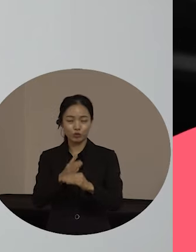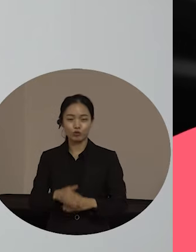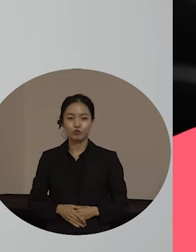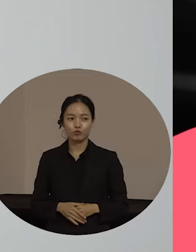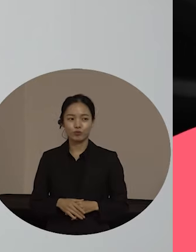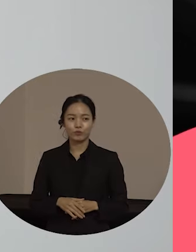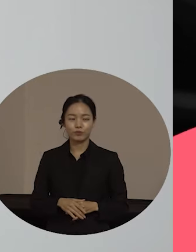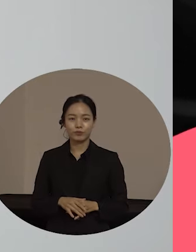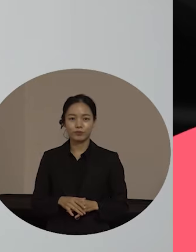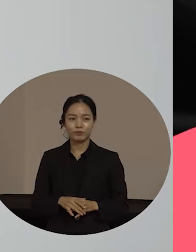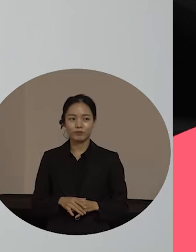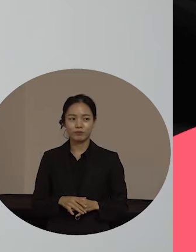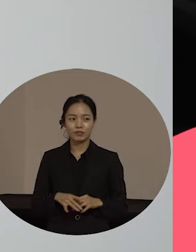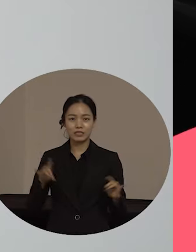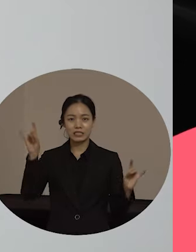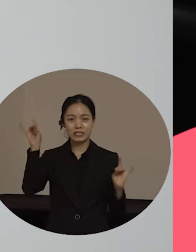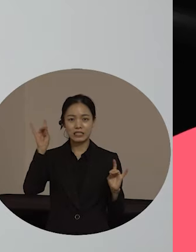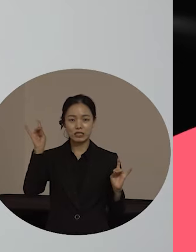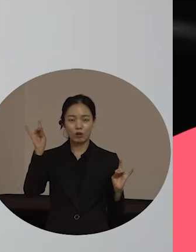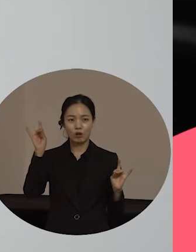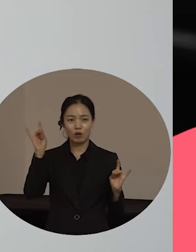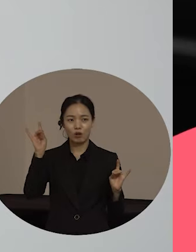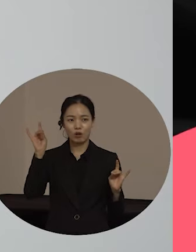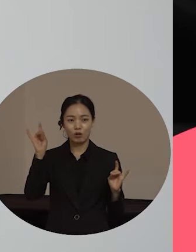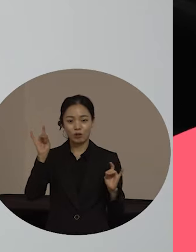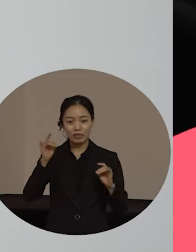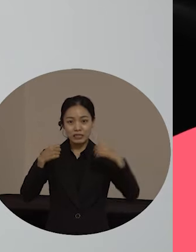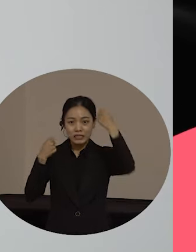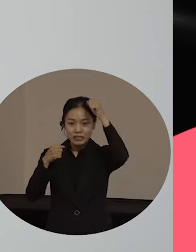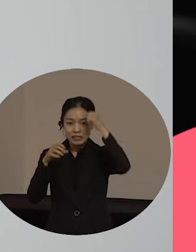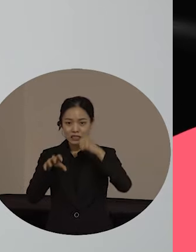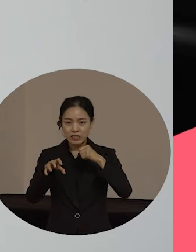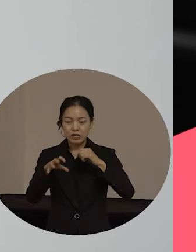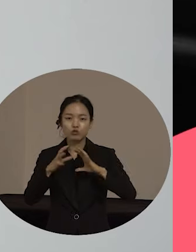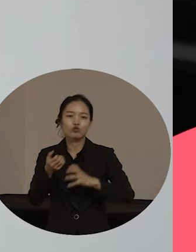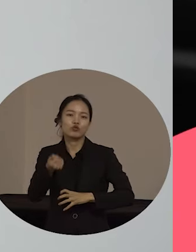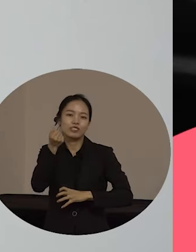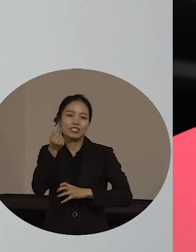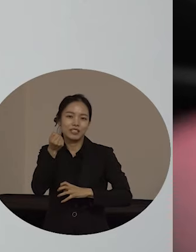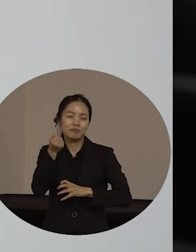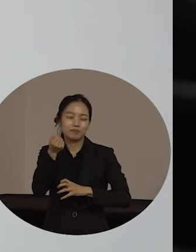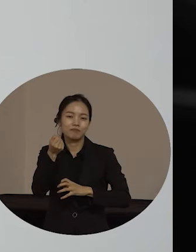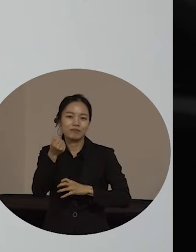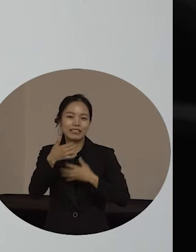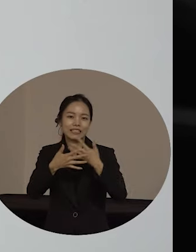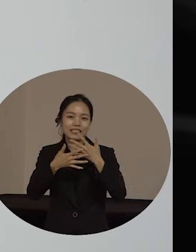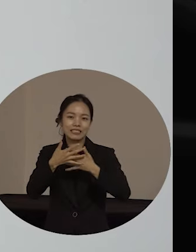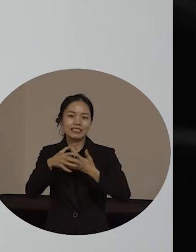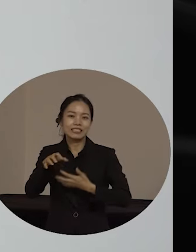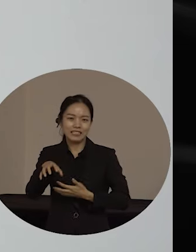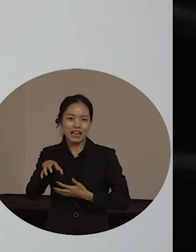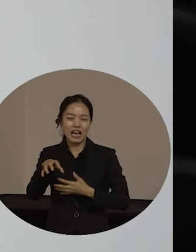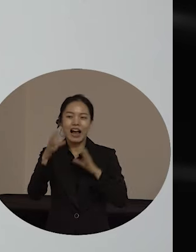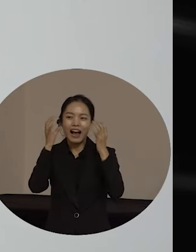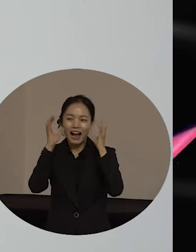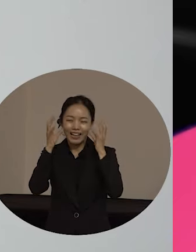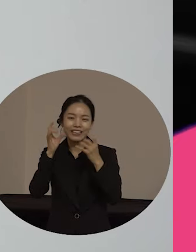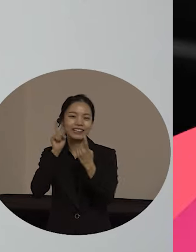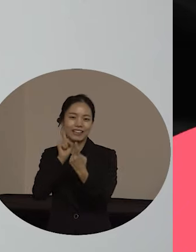services of the children. And also we were dropped in the one other